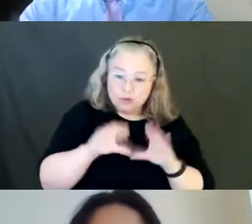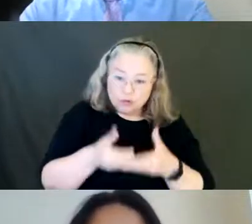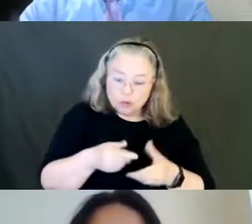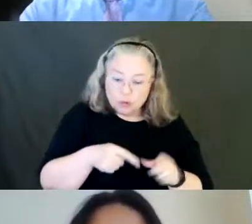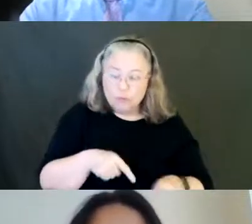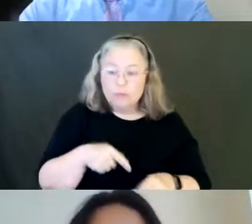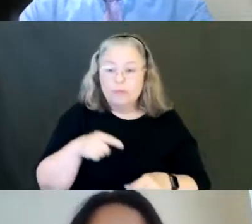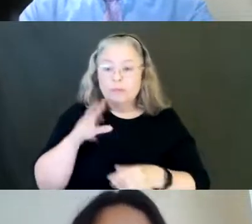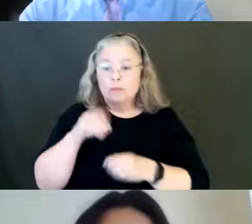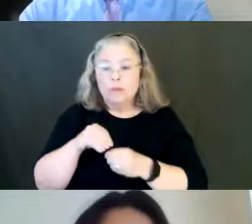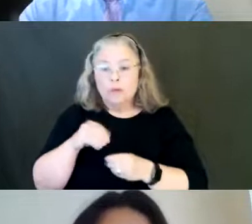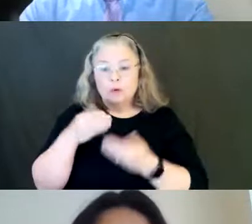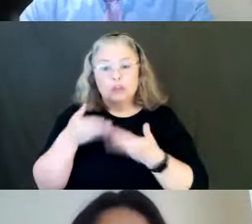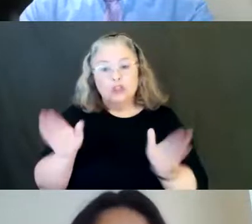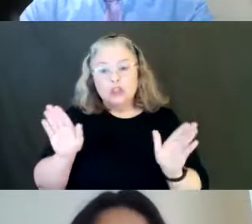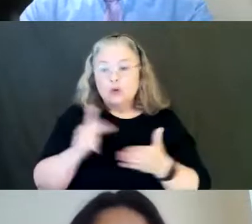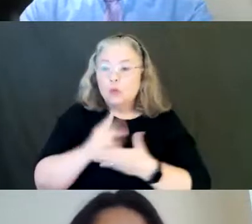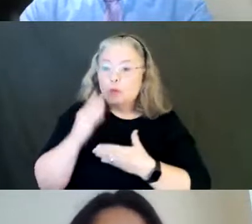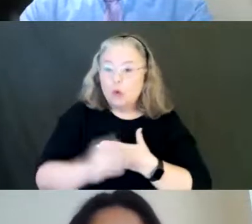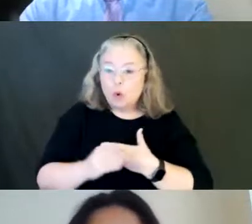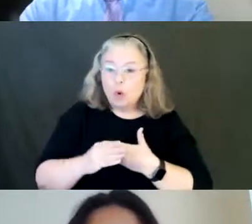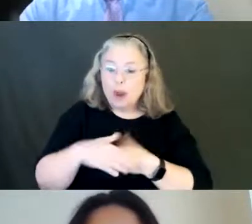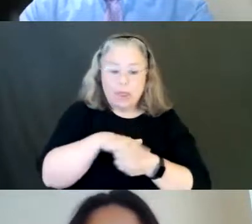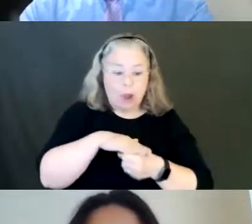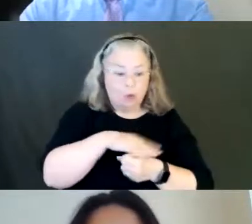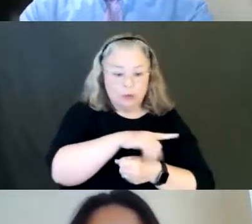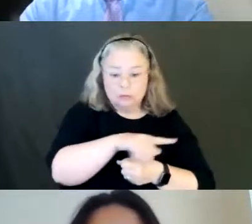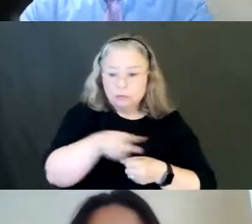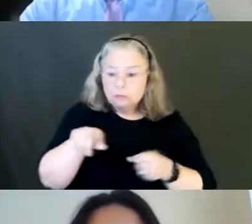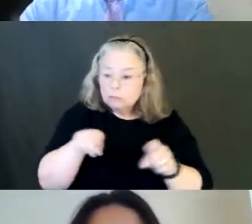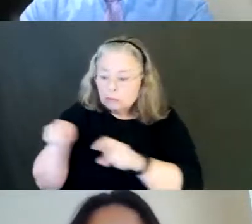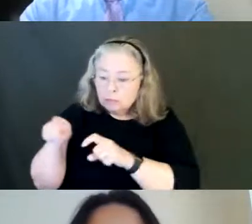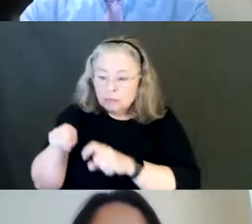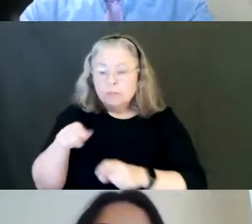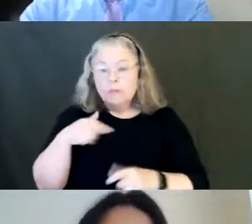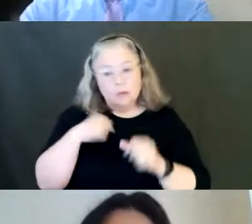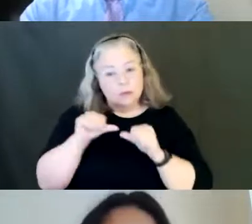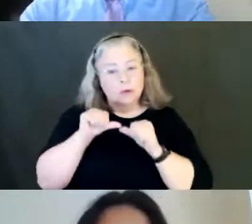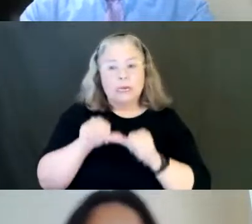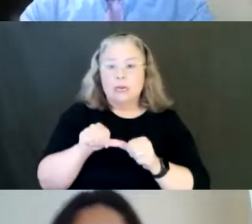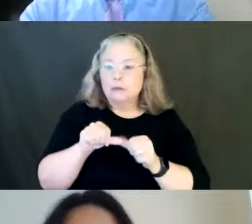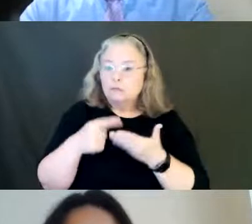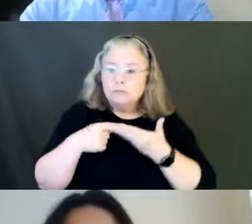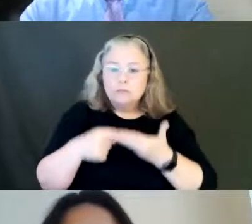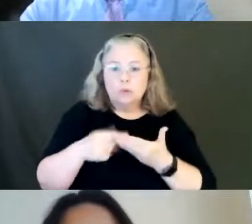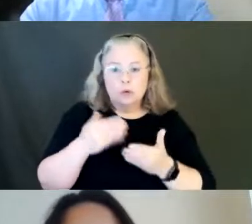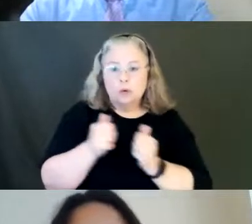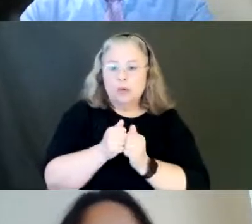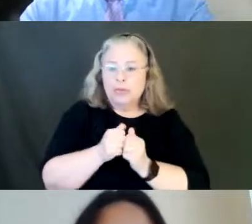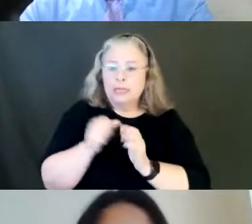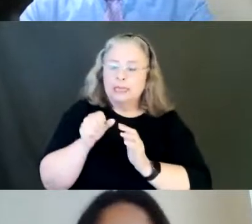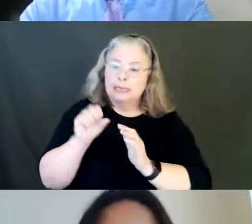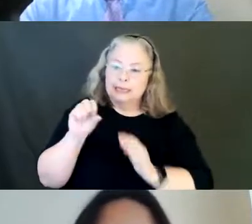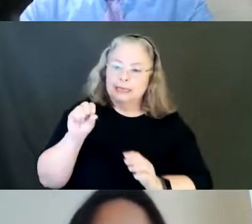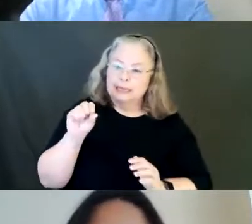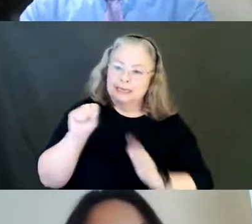our general program areas. We have continued conversations with our state folks, but reaching